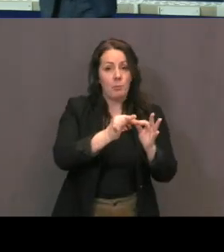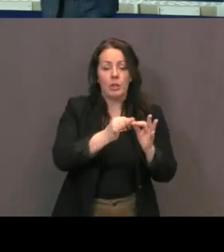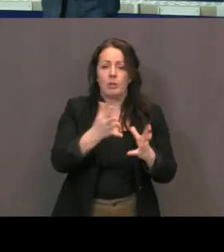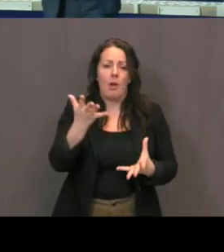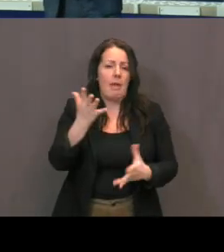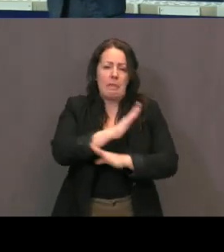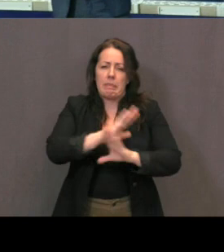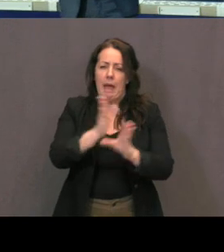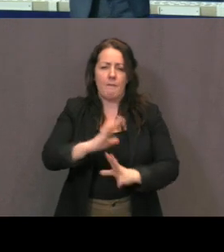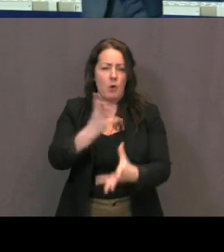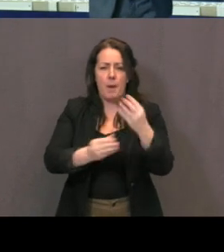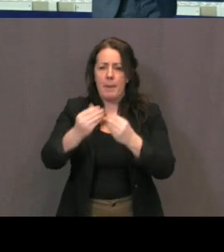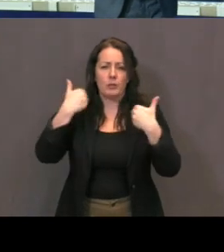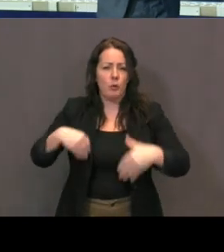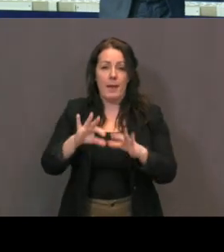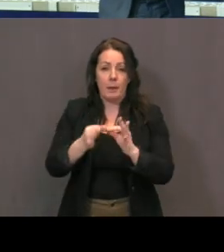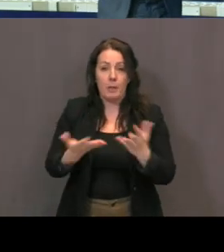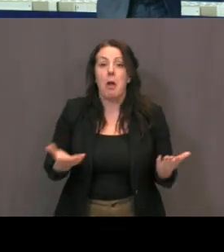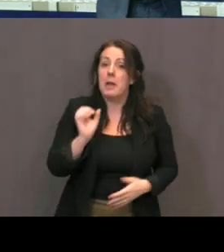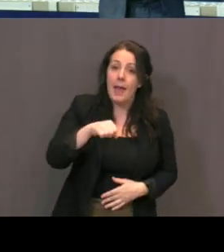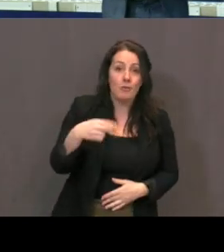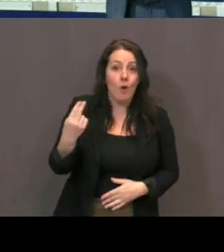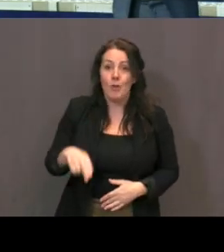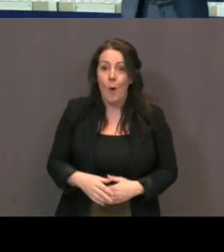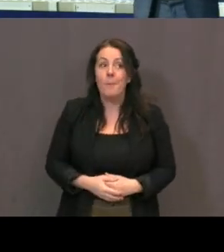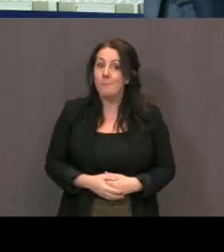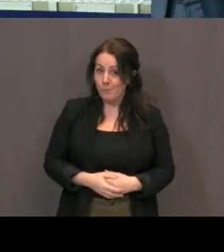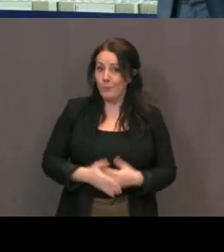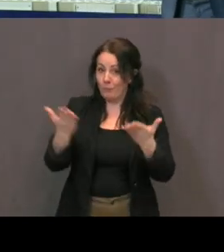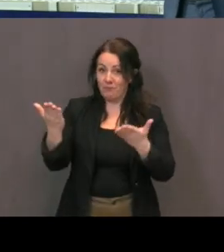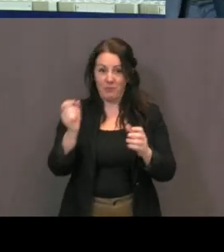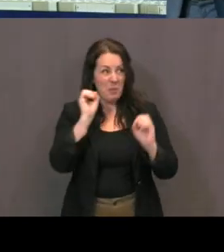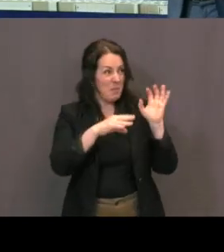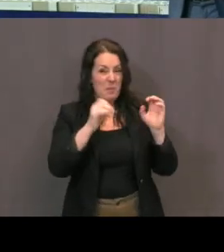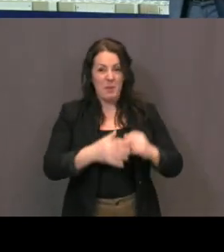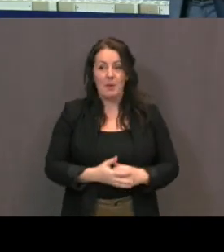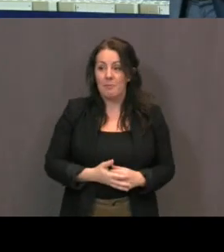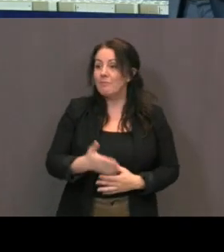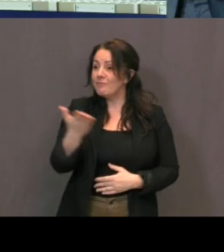might appear on the screen. And so far, it's an even battle.